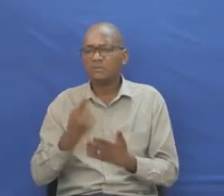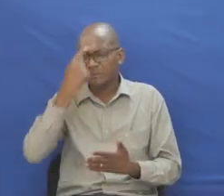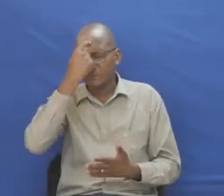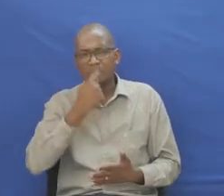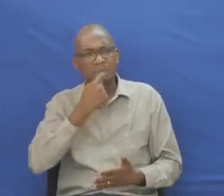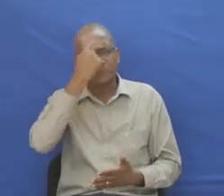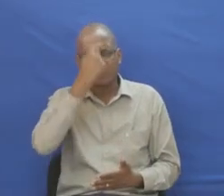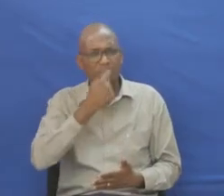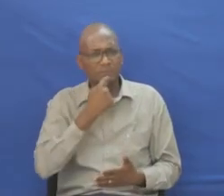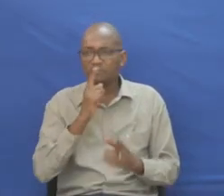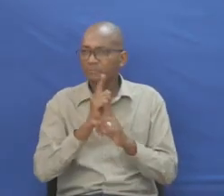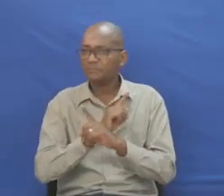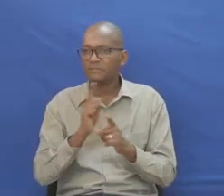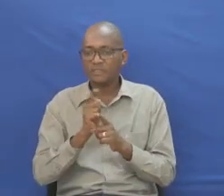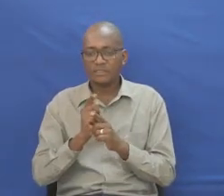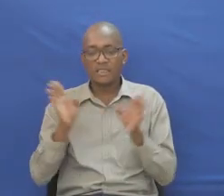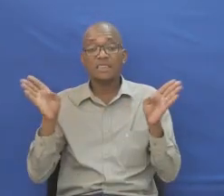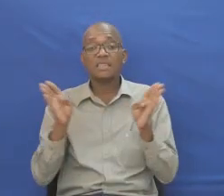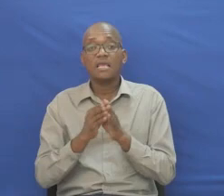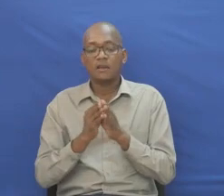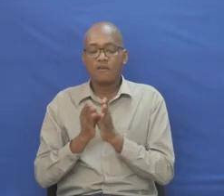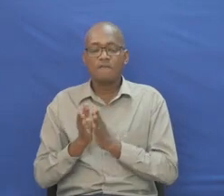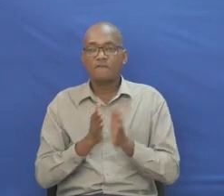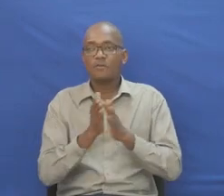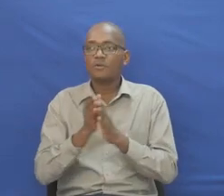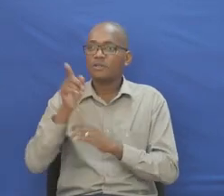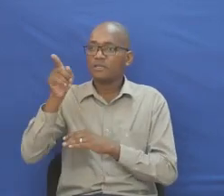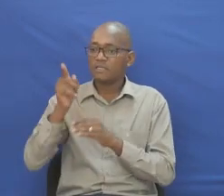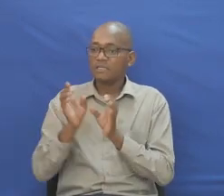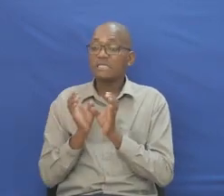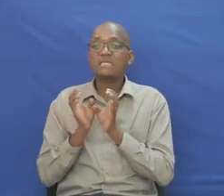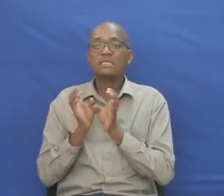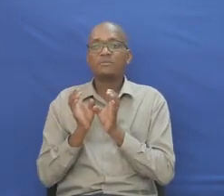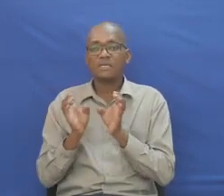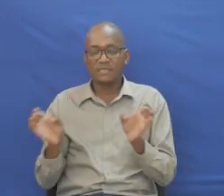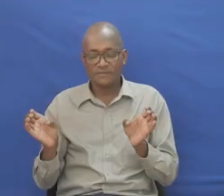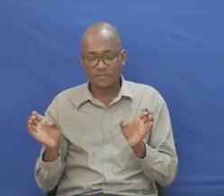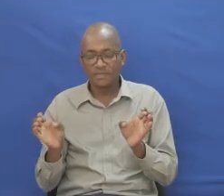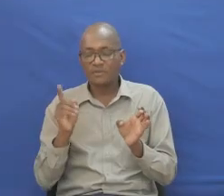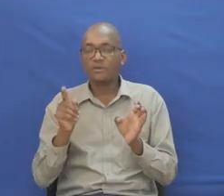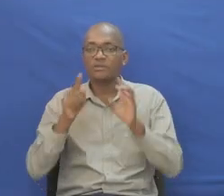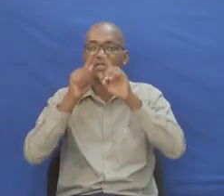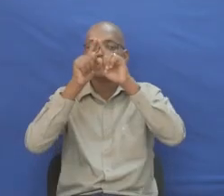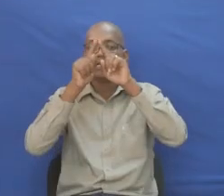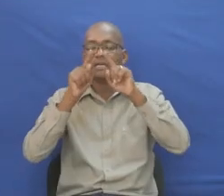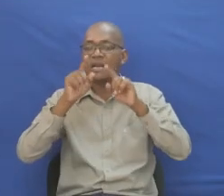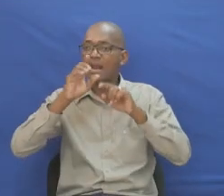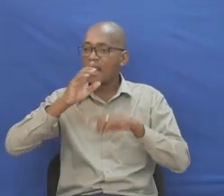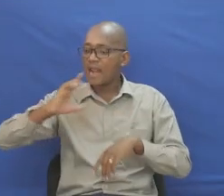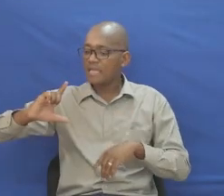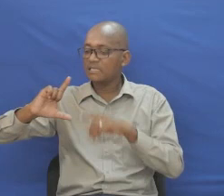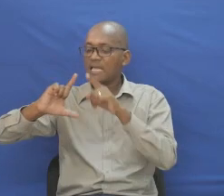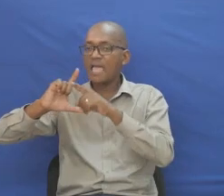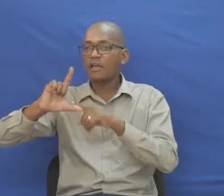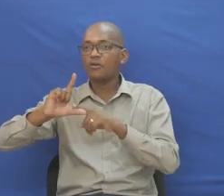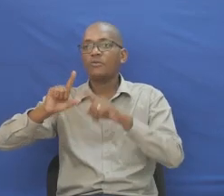this one? This is a general formula, but this one, it is a specific for only right-angled triangle. It's my hope that we are together up to